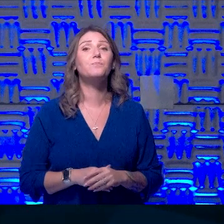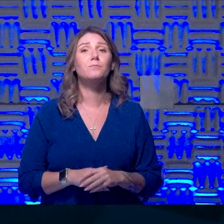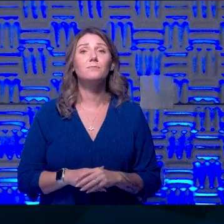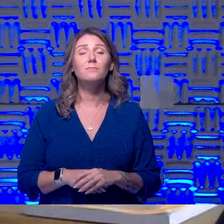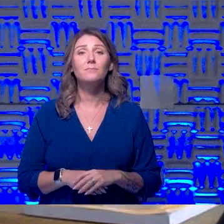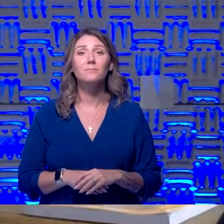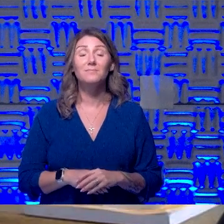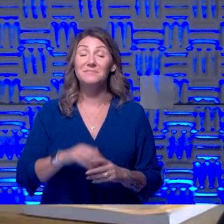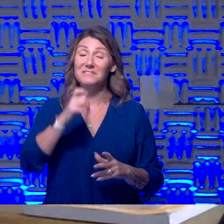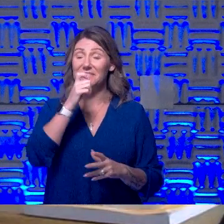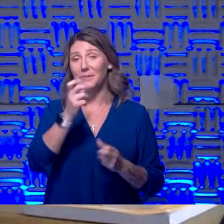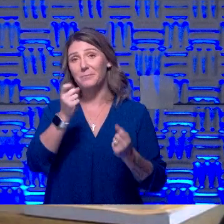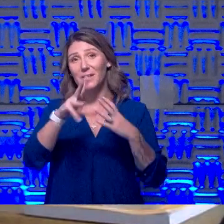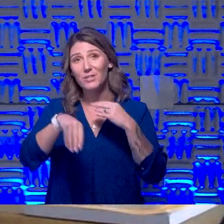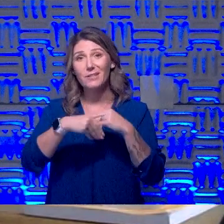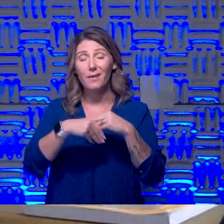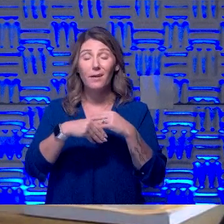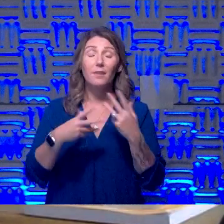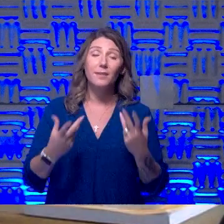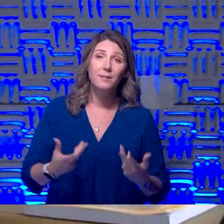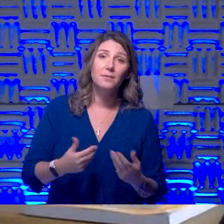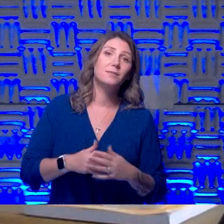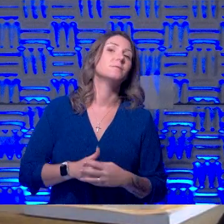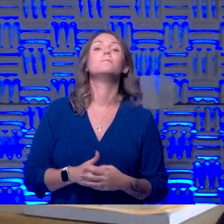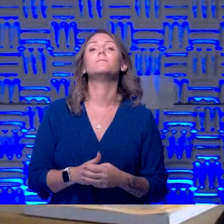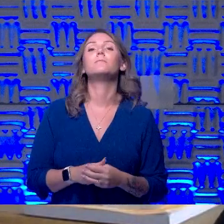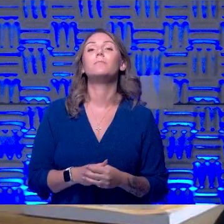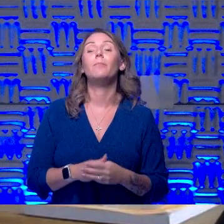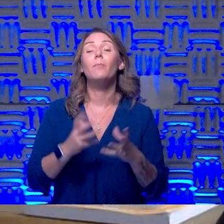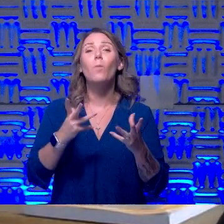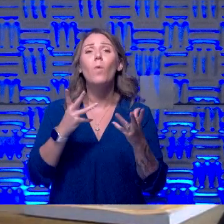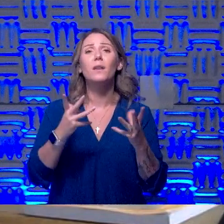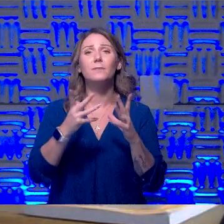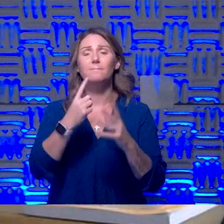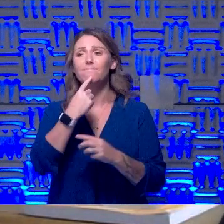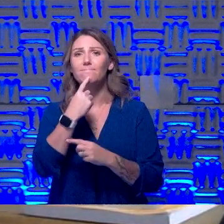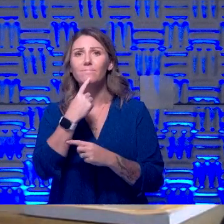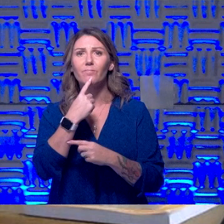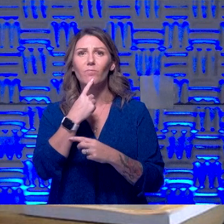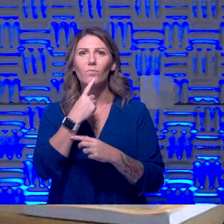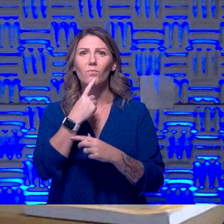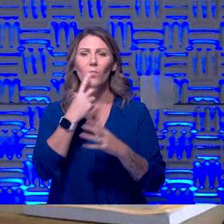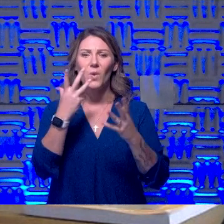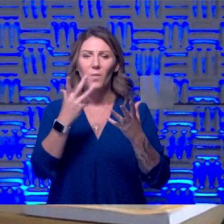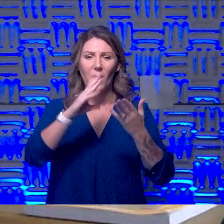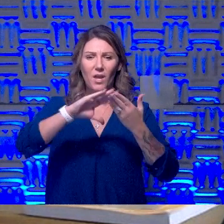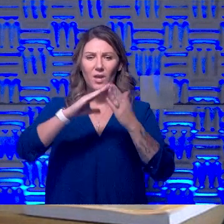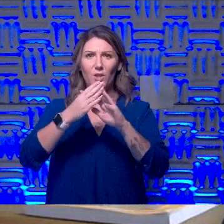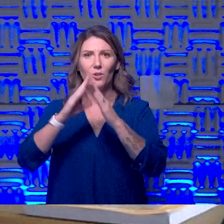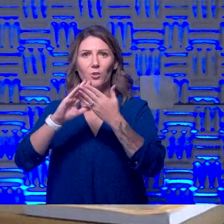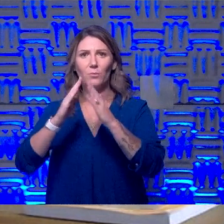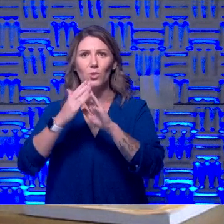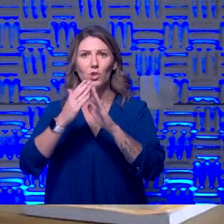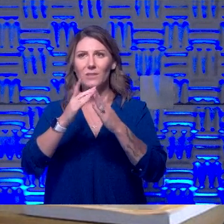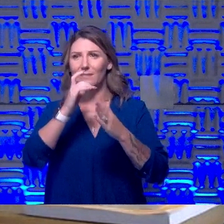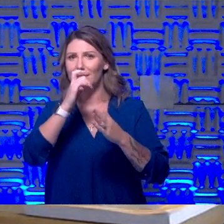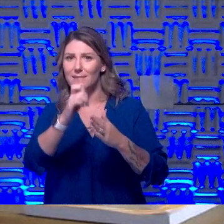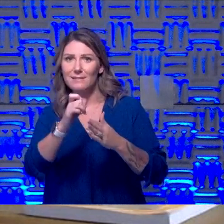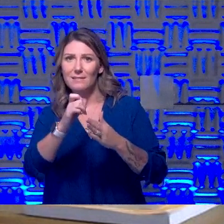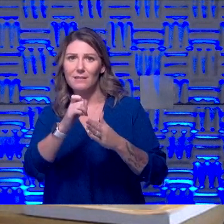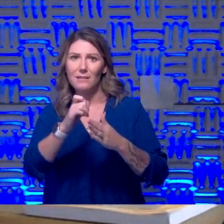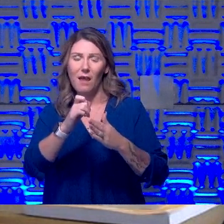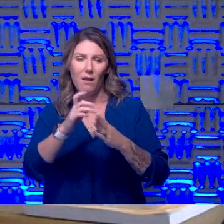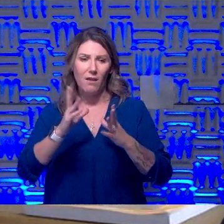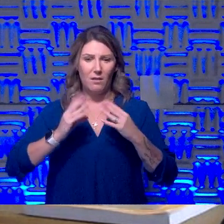Not much to add other than to just say what community isn't subject to a surge if we don't do